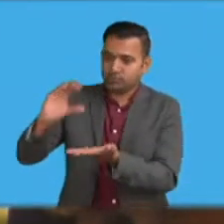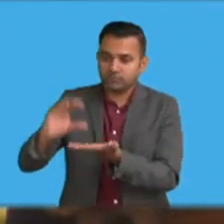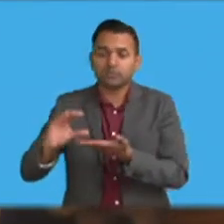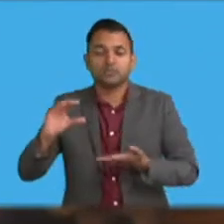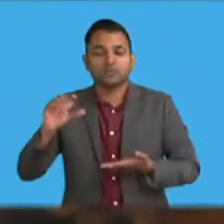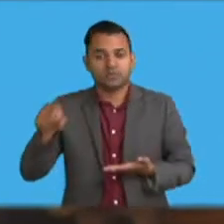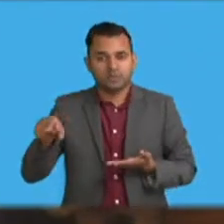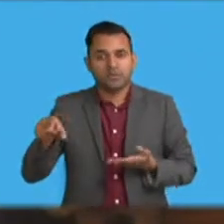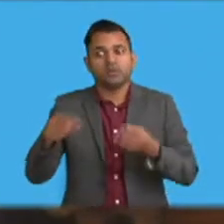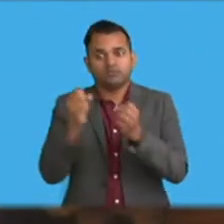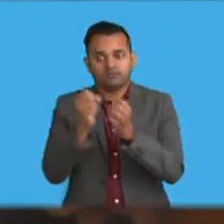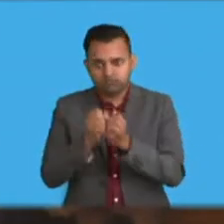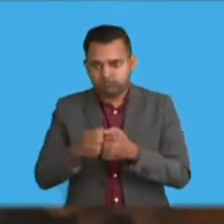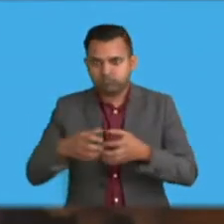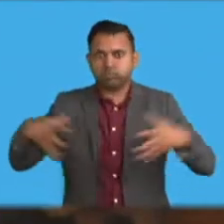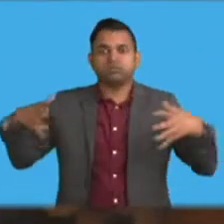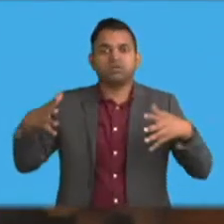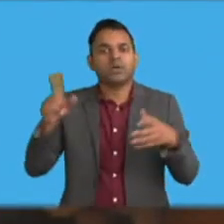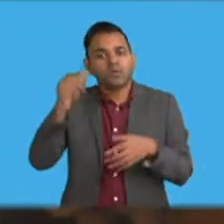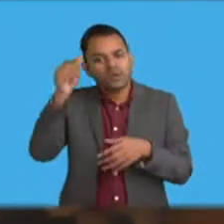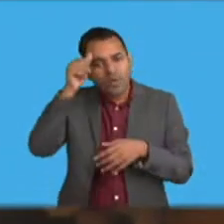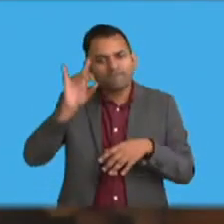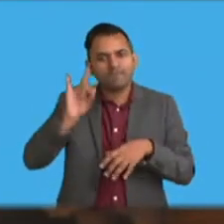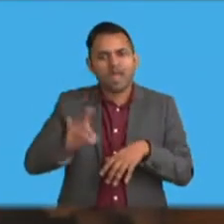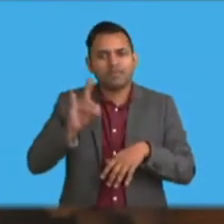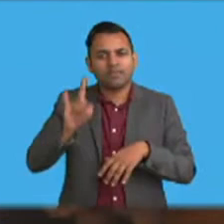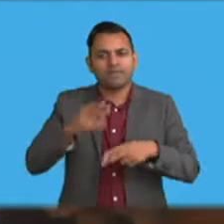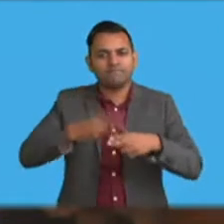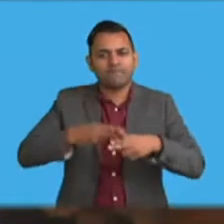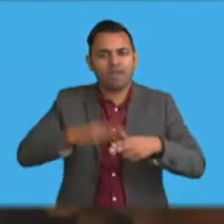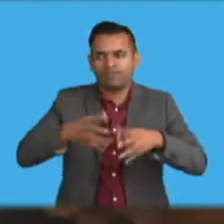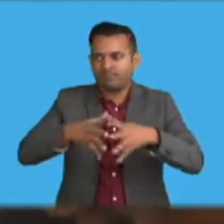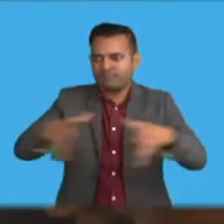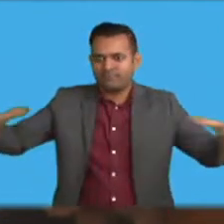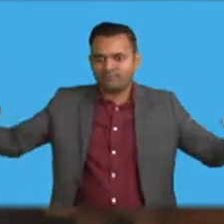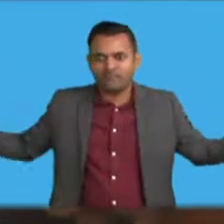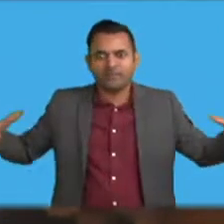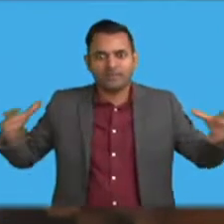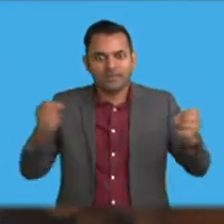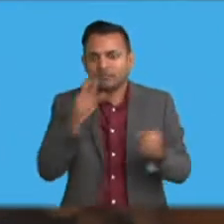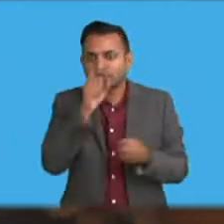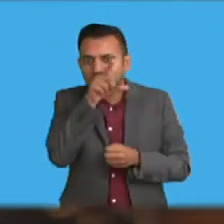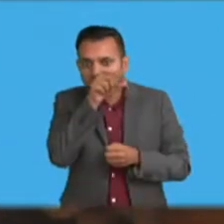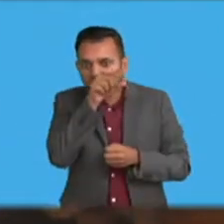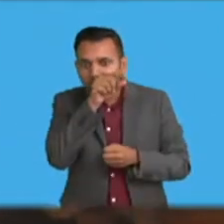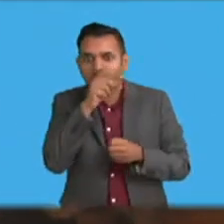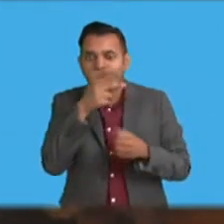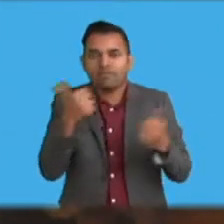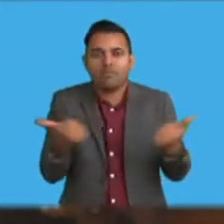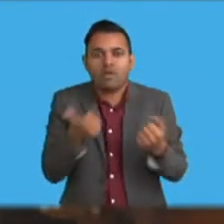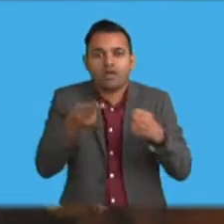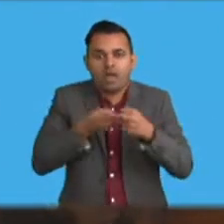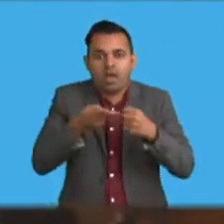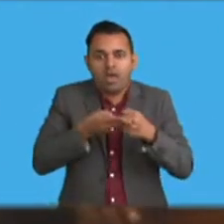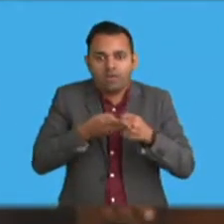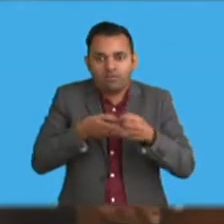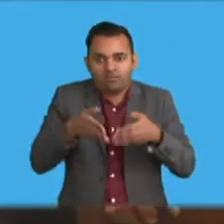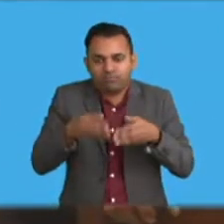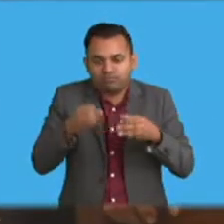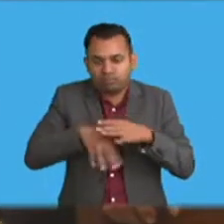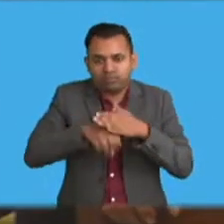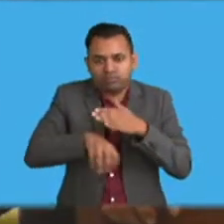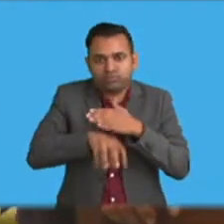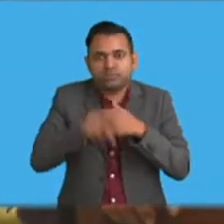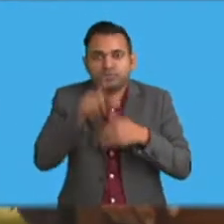This expansion has further increased the production of eggs, and he is now able is now able, Madam Speaker, to supply more